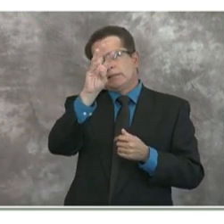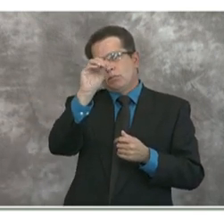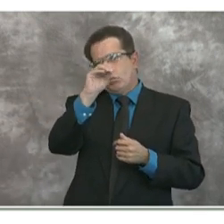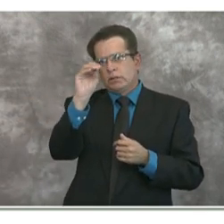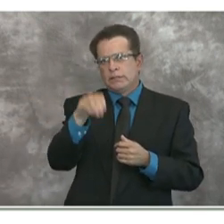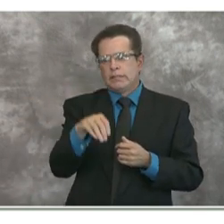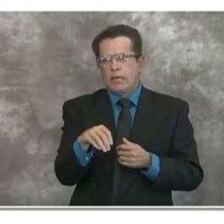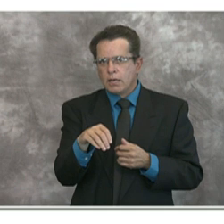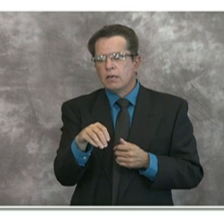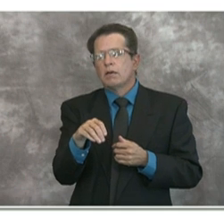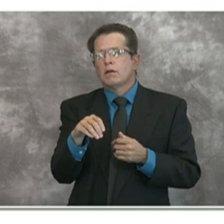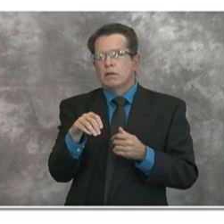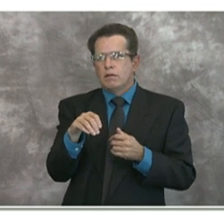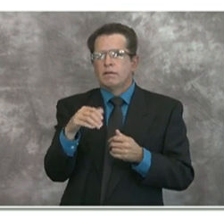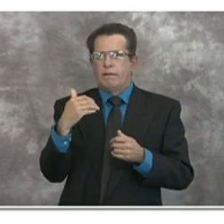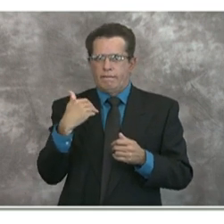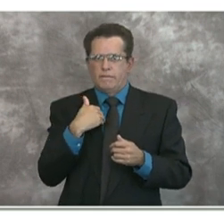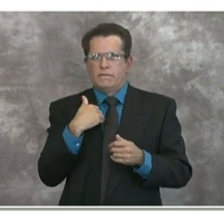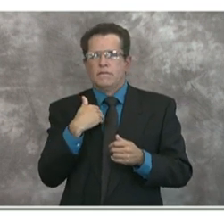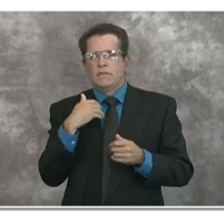96%,